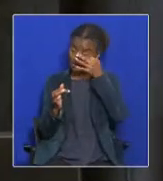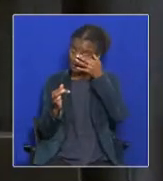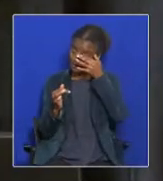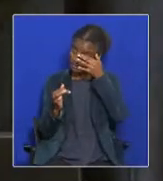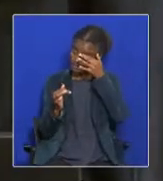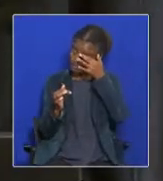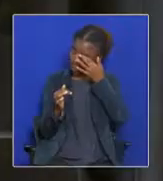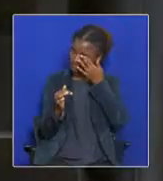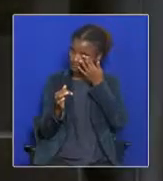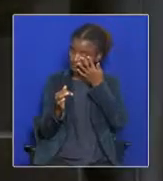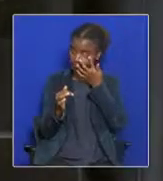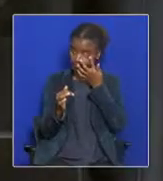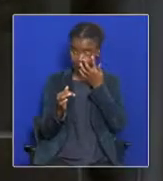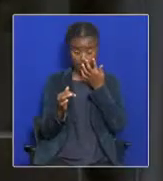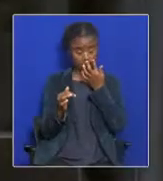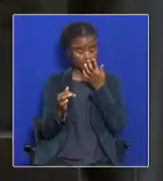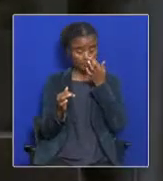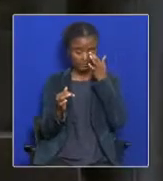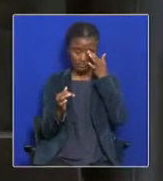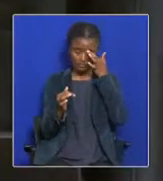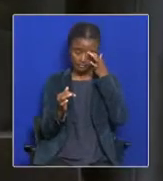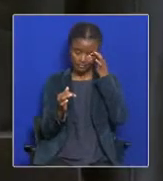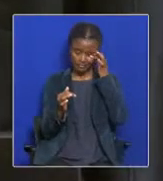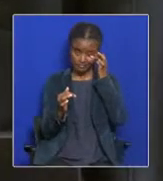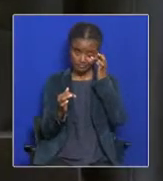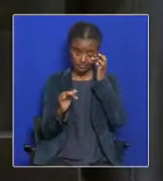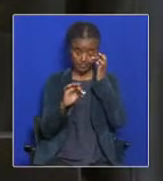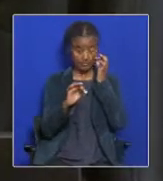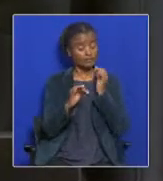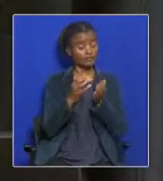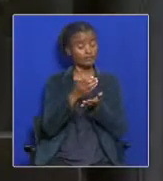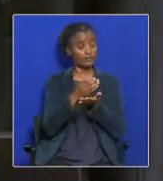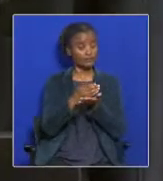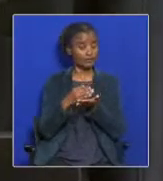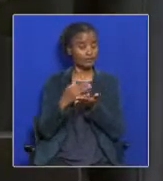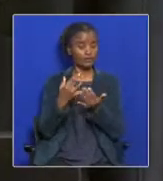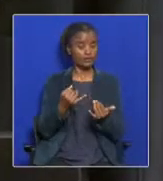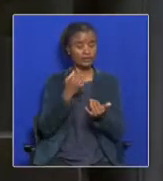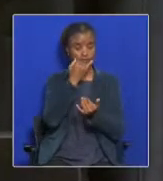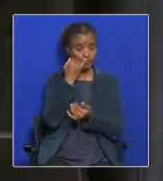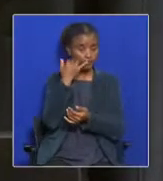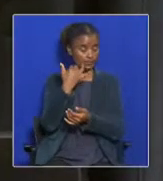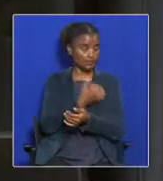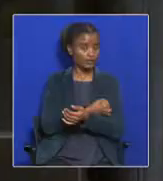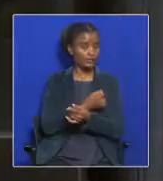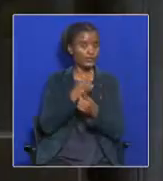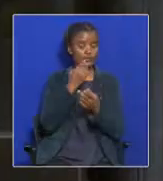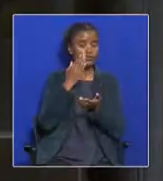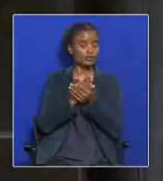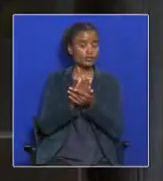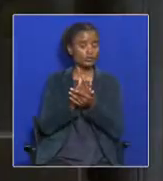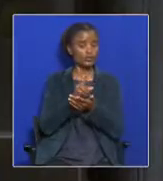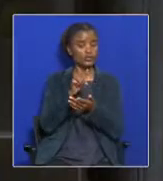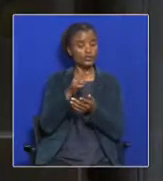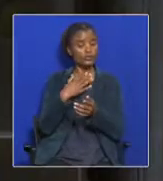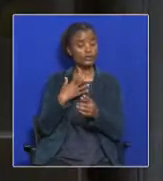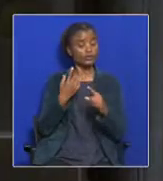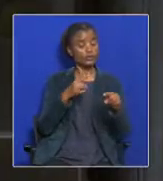sure. That's why you wanted to go for analysis. What in fact do you say to him he should do?